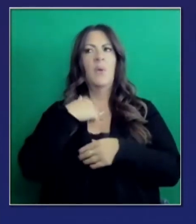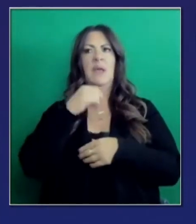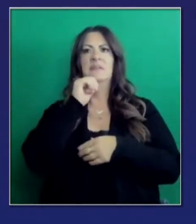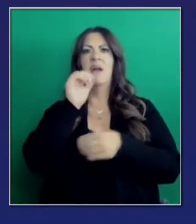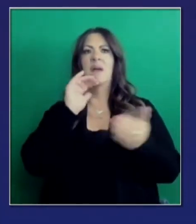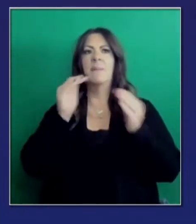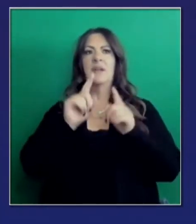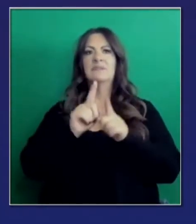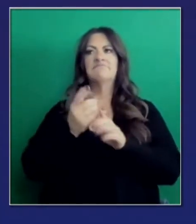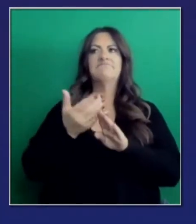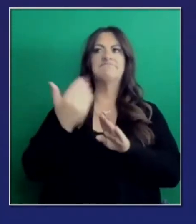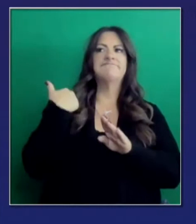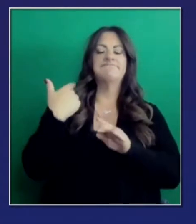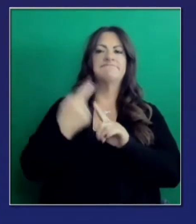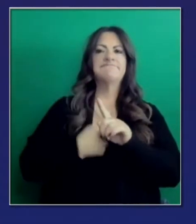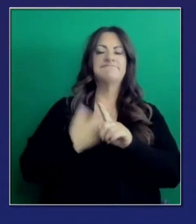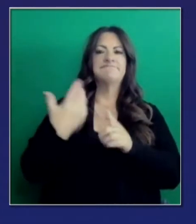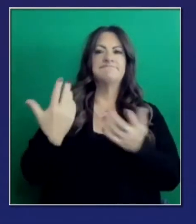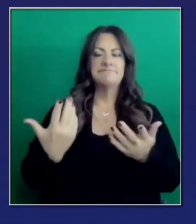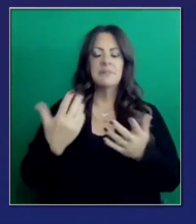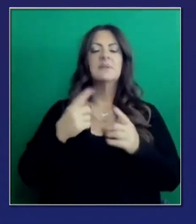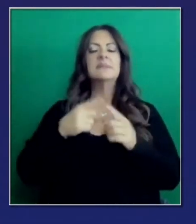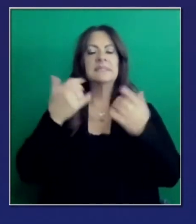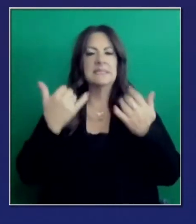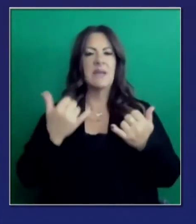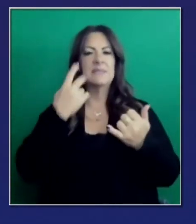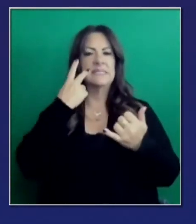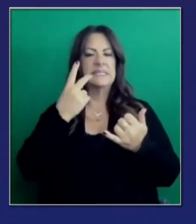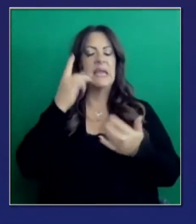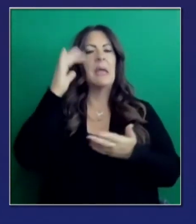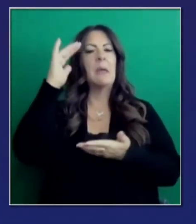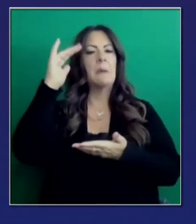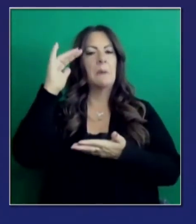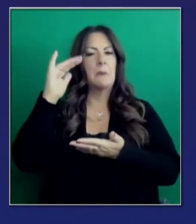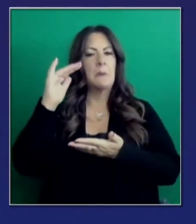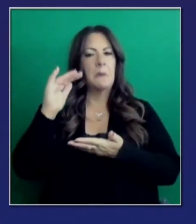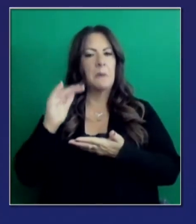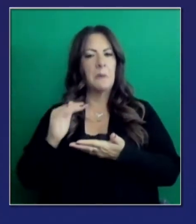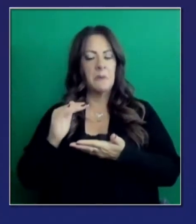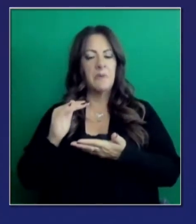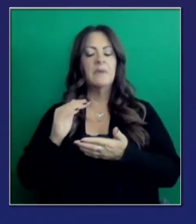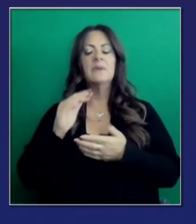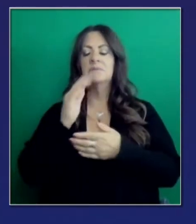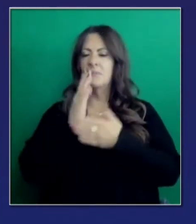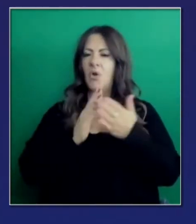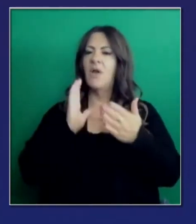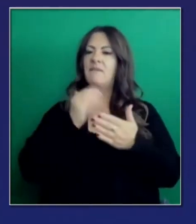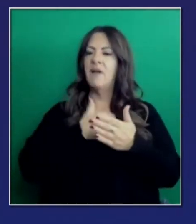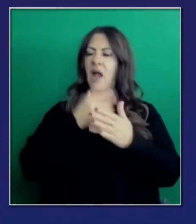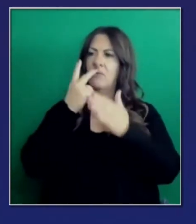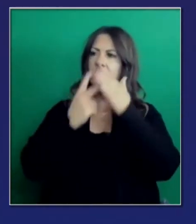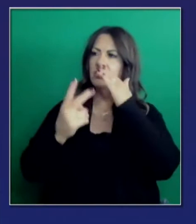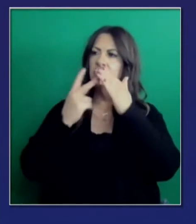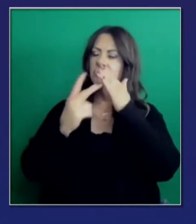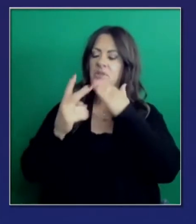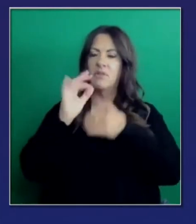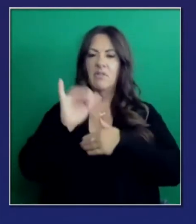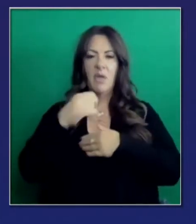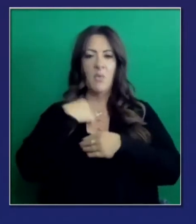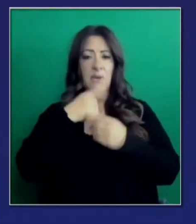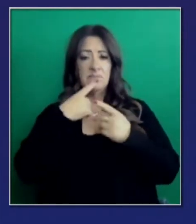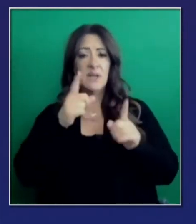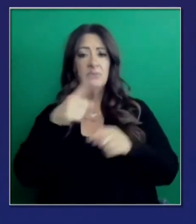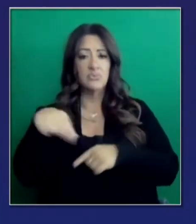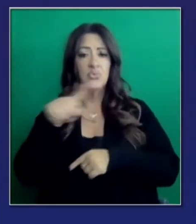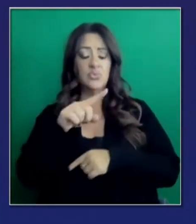Now we're seeing a decrease, consistent decrease, all part of our projections, all part of our